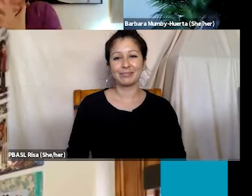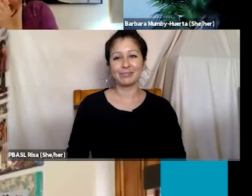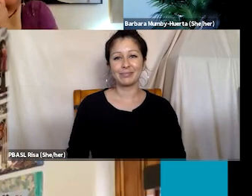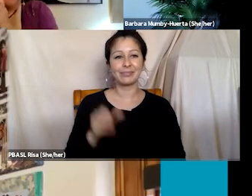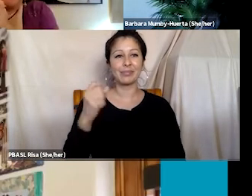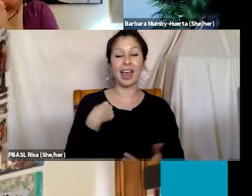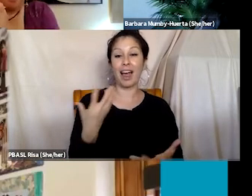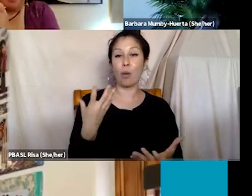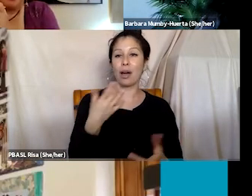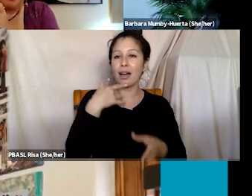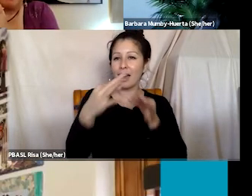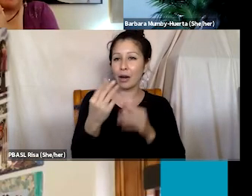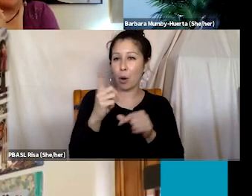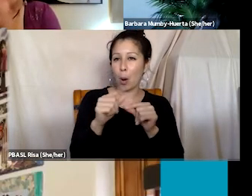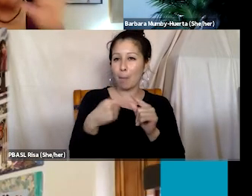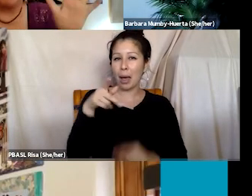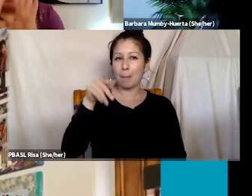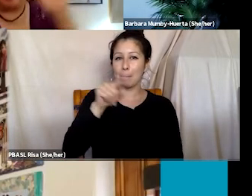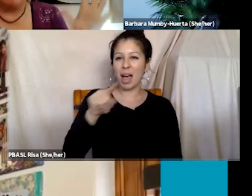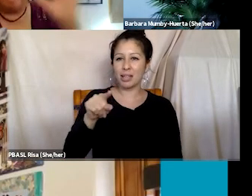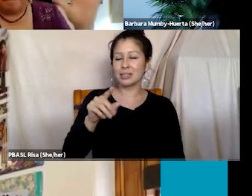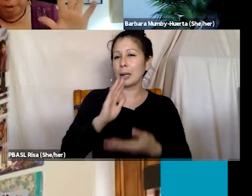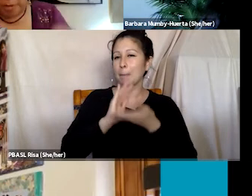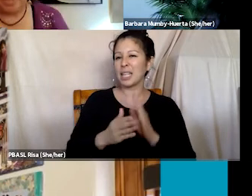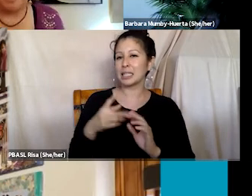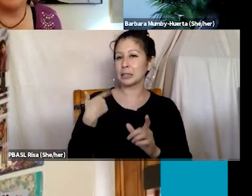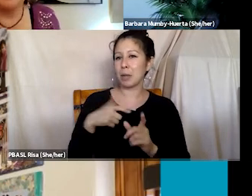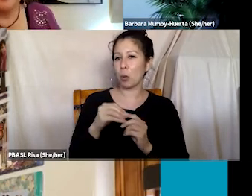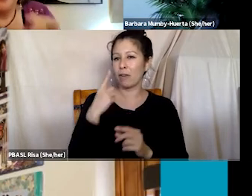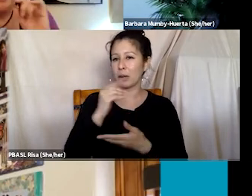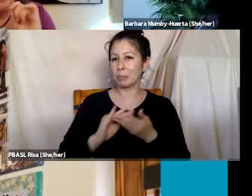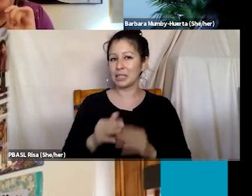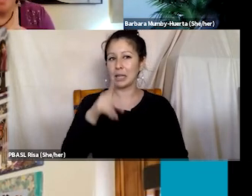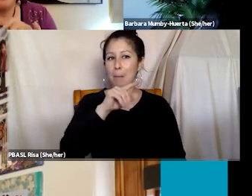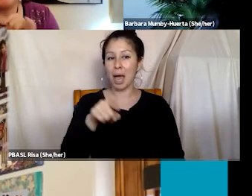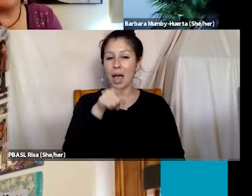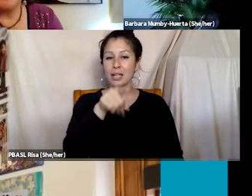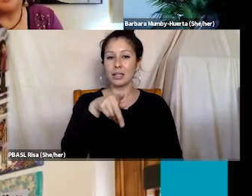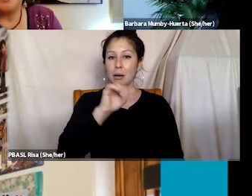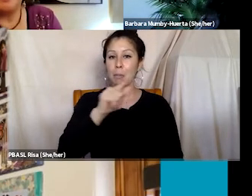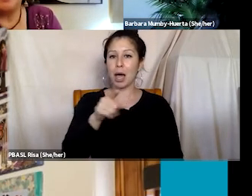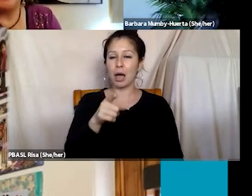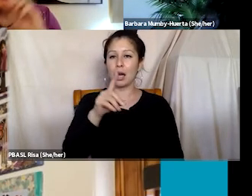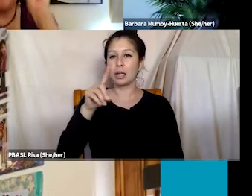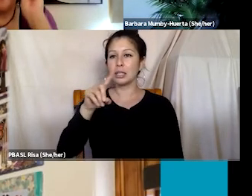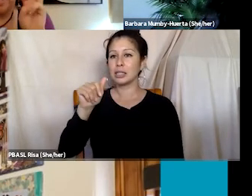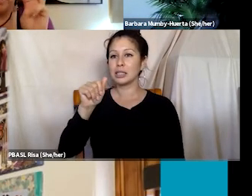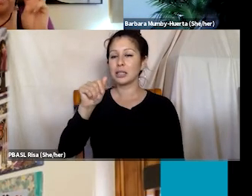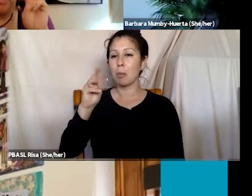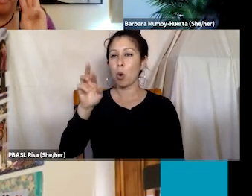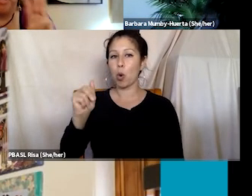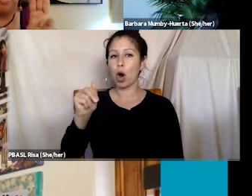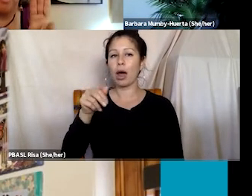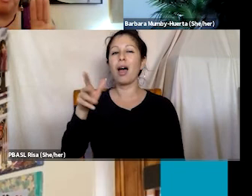So I just want to tell you one more about PAS, and then I'm pretty much done. So PAS Zamora came to